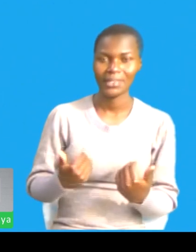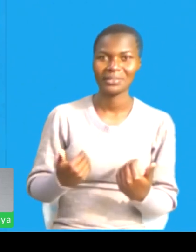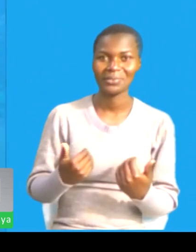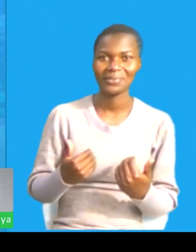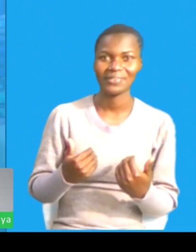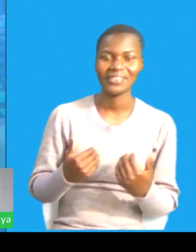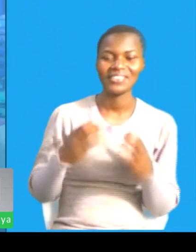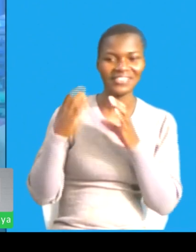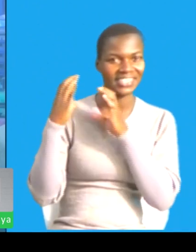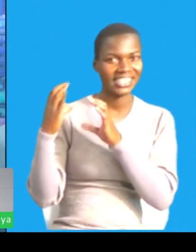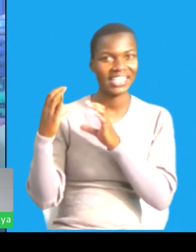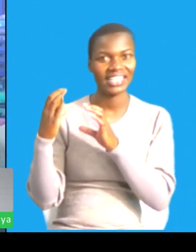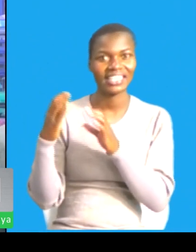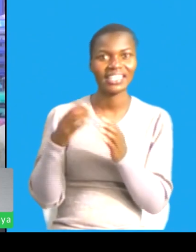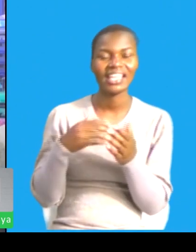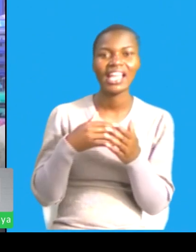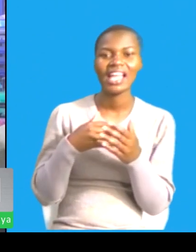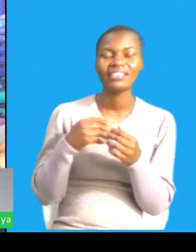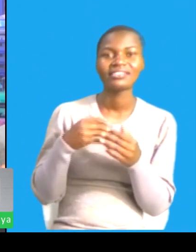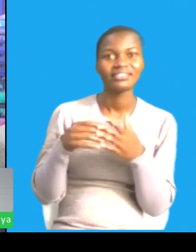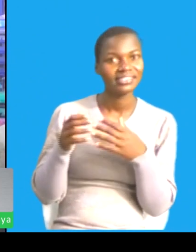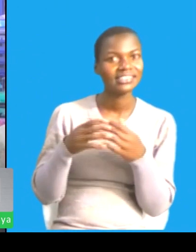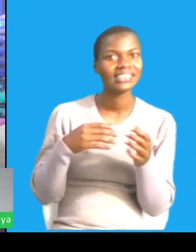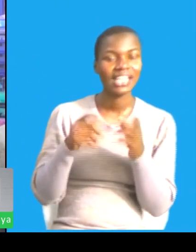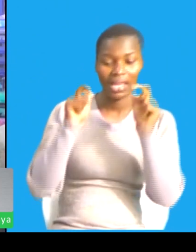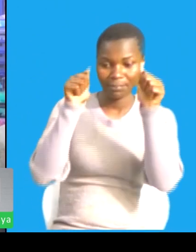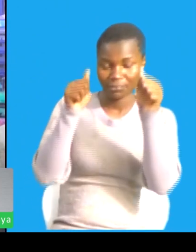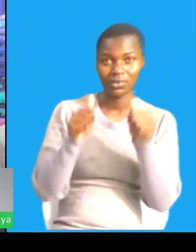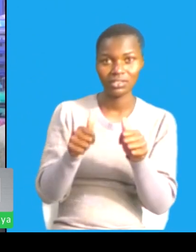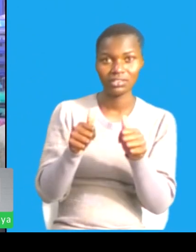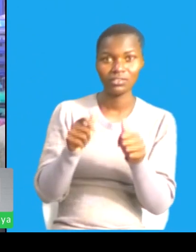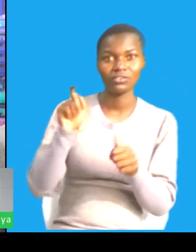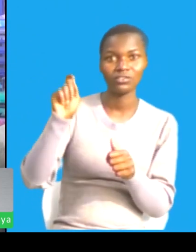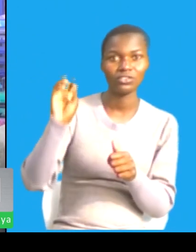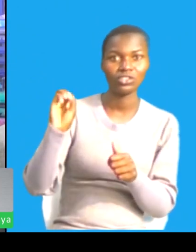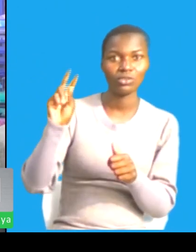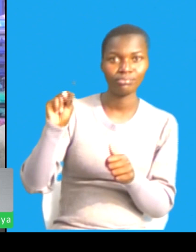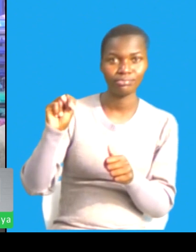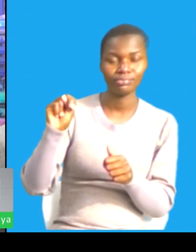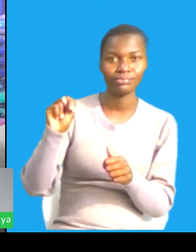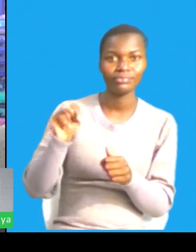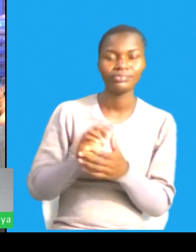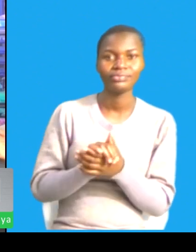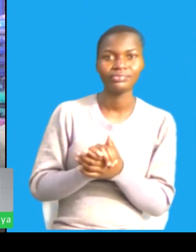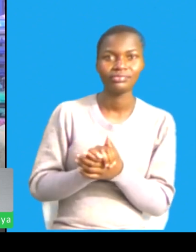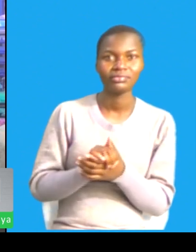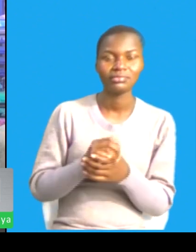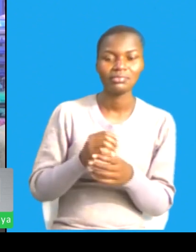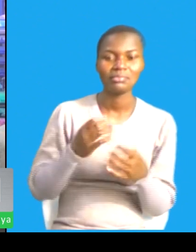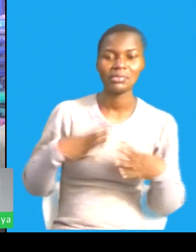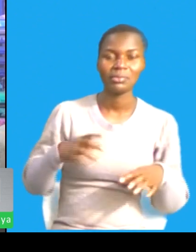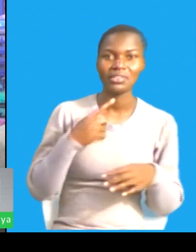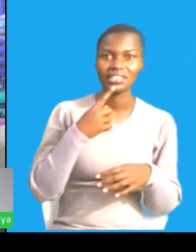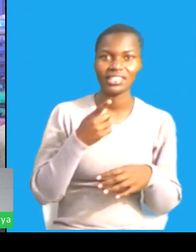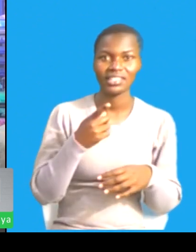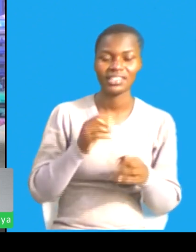signboard. Yeah, Tomboya, you saw that? na meme ikasema ati Tomboya ati kama baba ameitisha ati